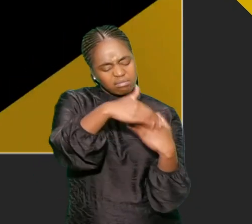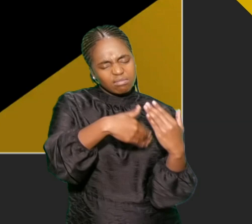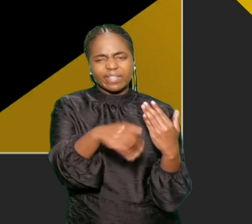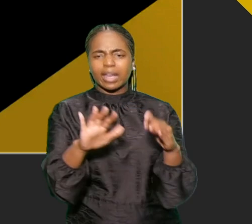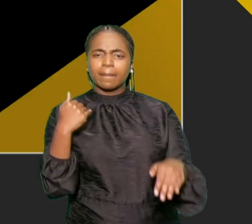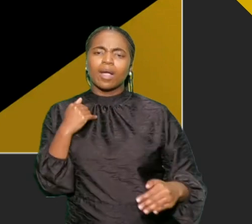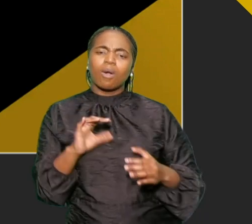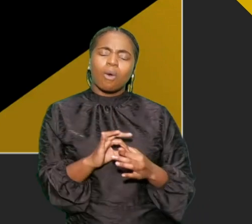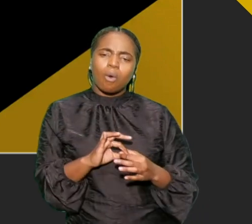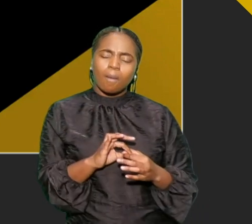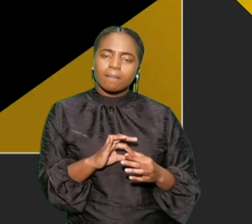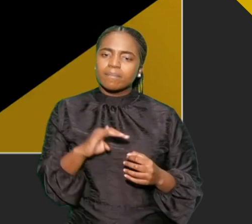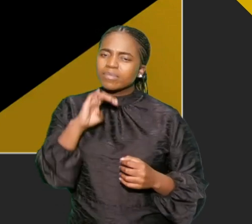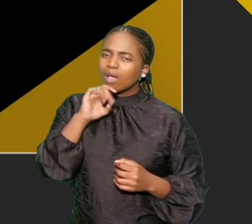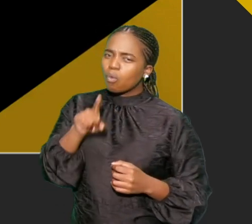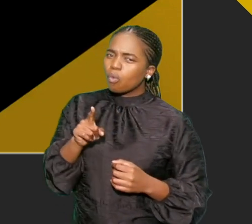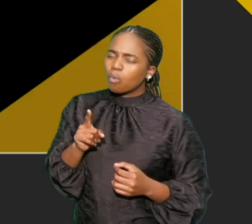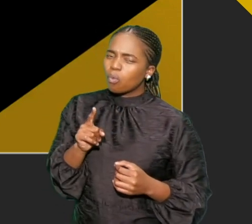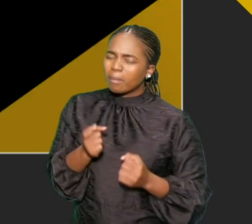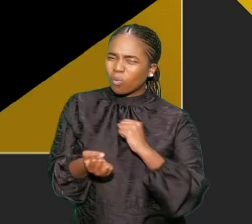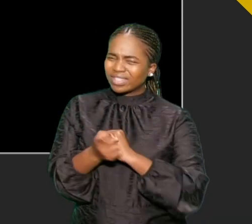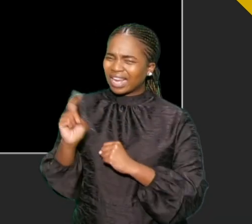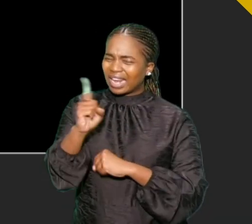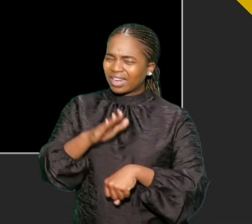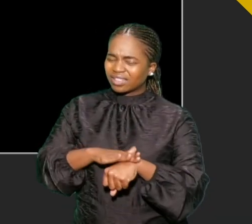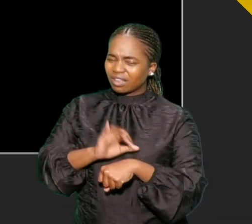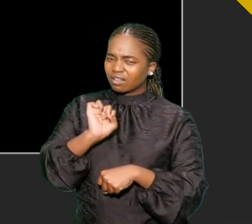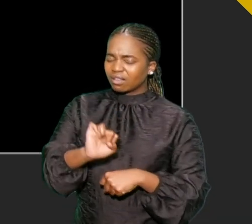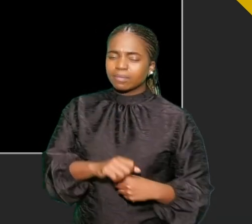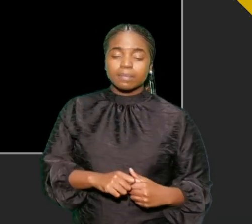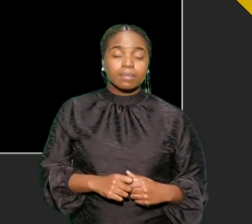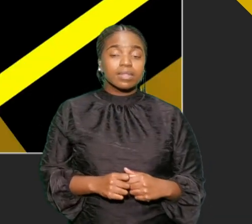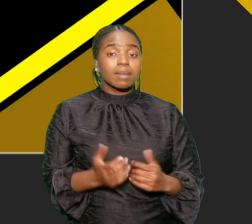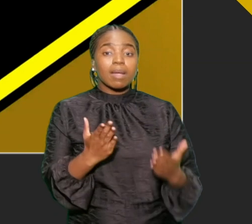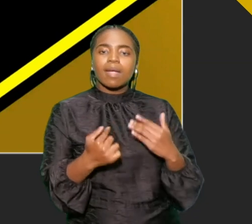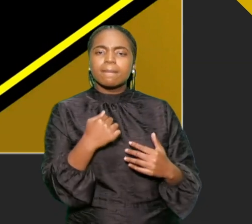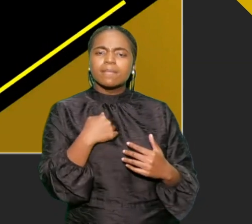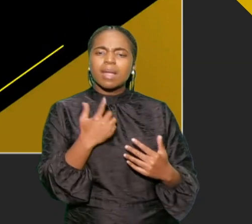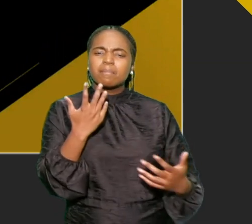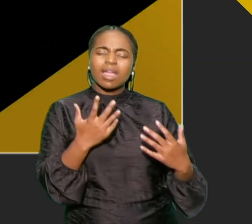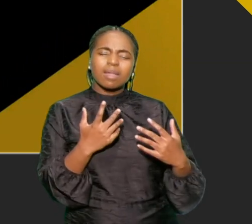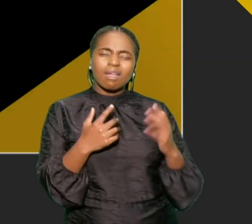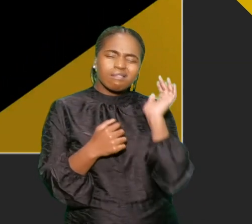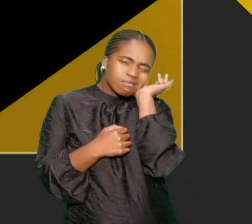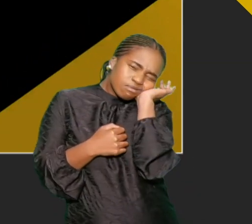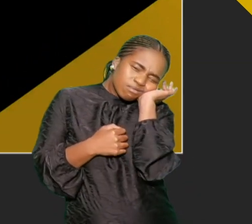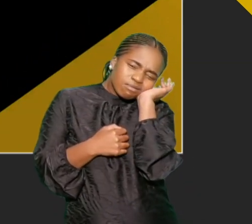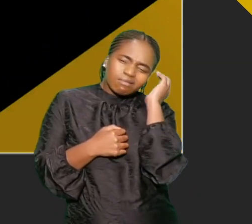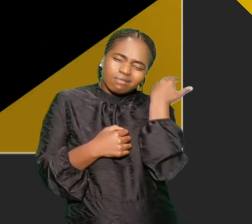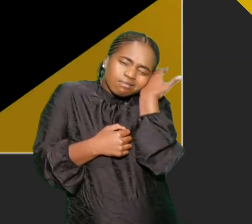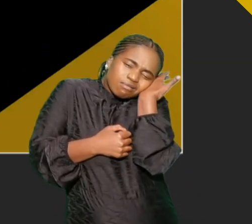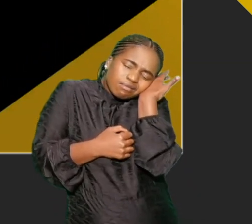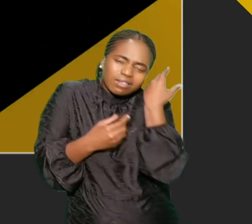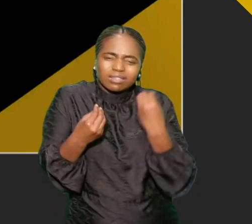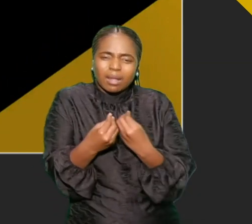back. So be una gana eng ka nako eo. Ke nagana gore maybe he slept over on top of his hand,